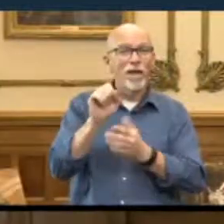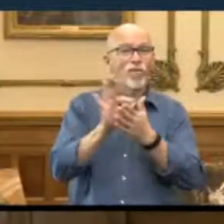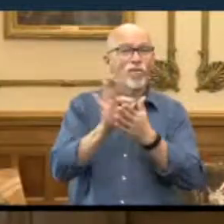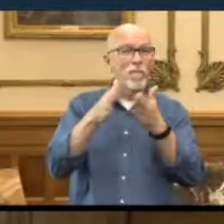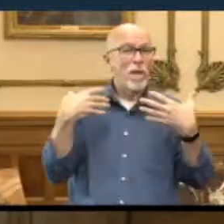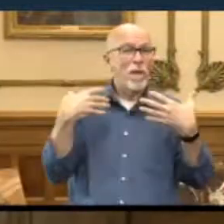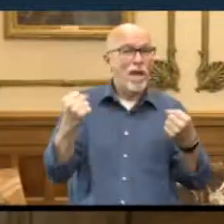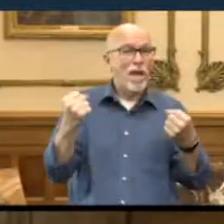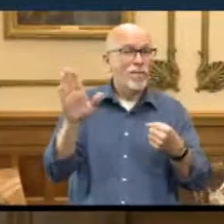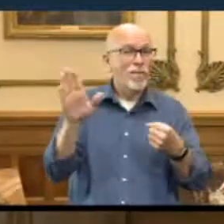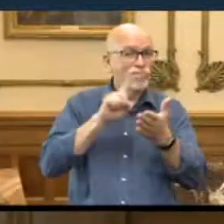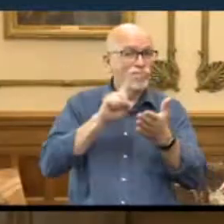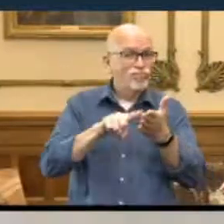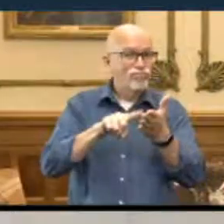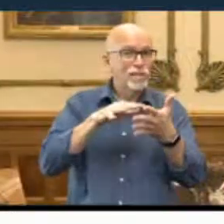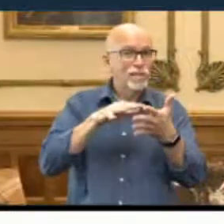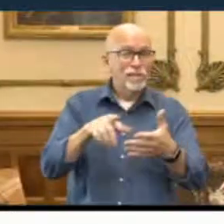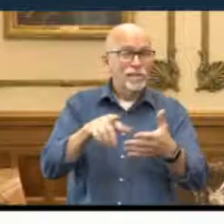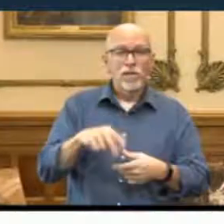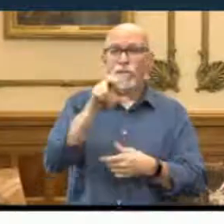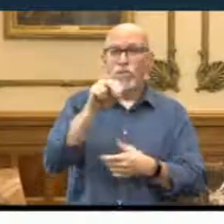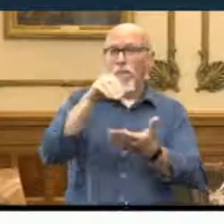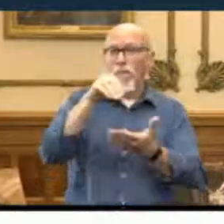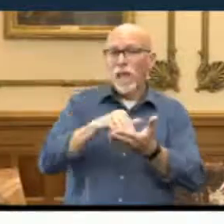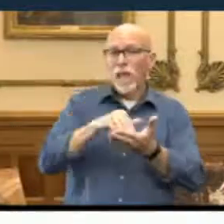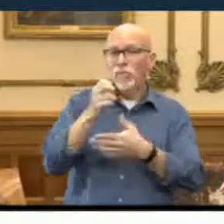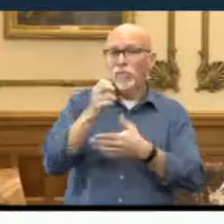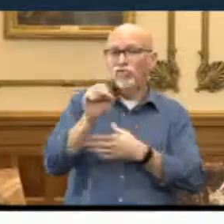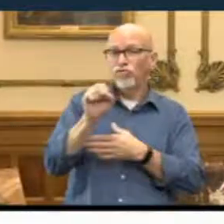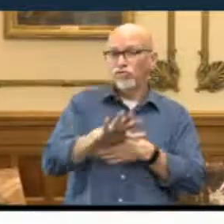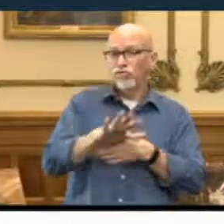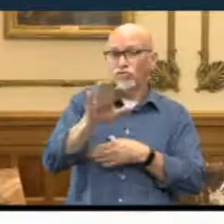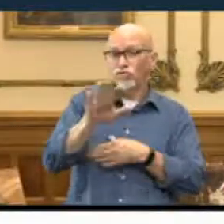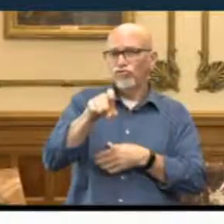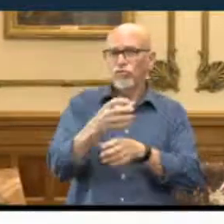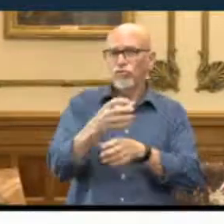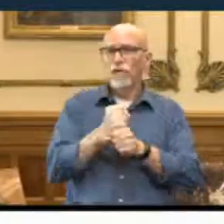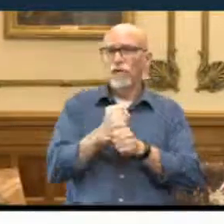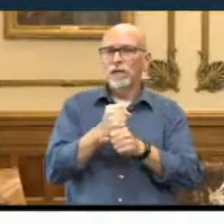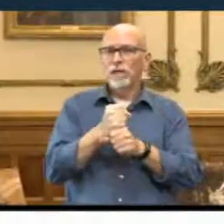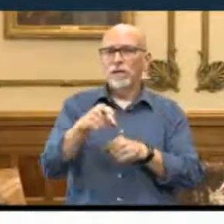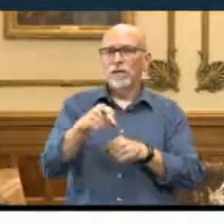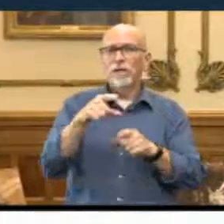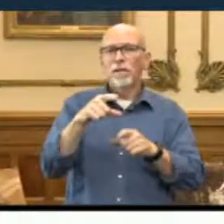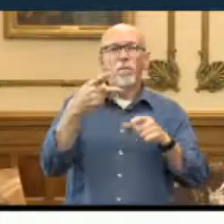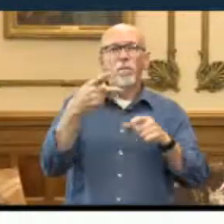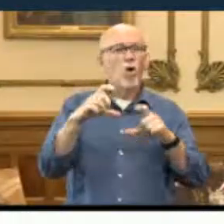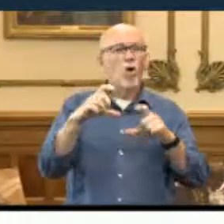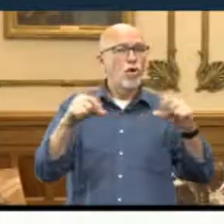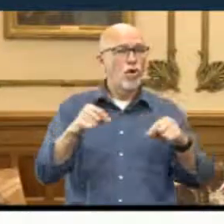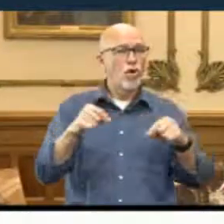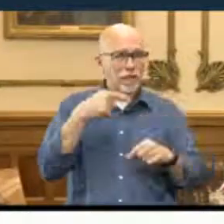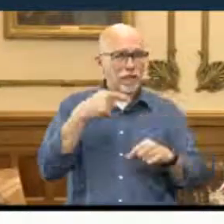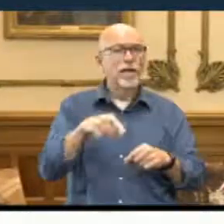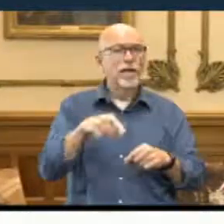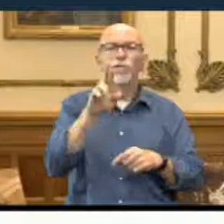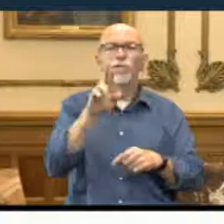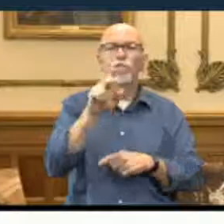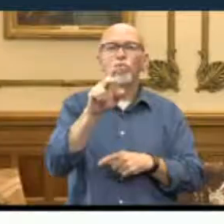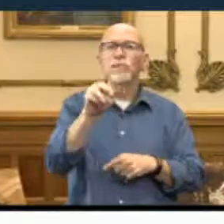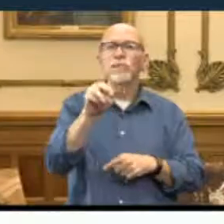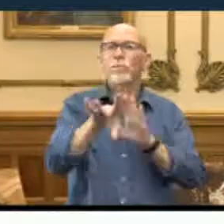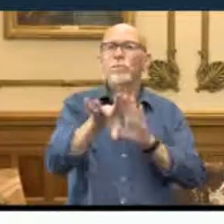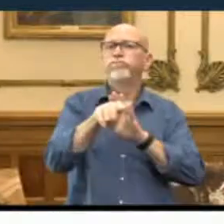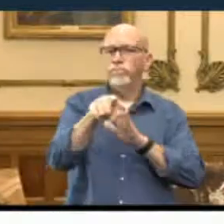prevalence study. About 30,000 Hoosiers across the state should have received postcards saying they were randomly selected